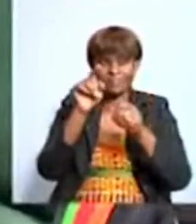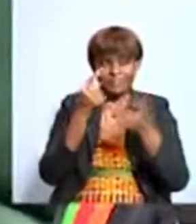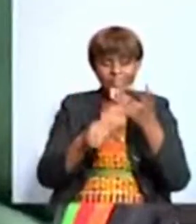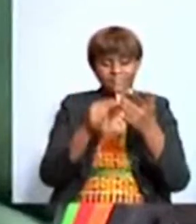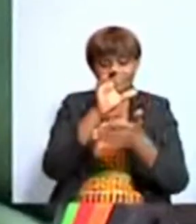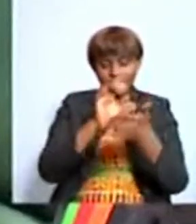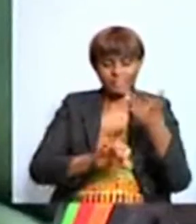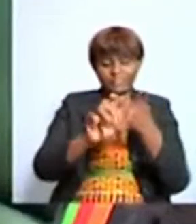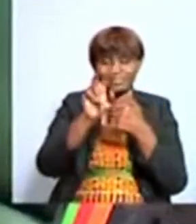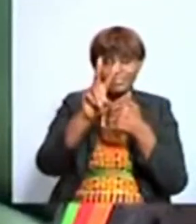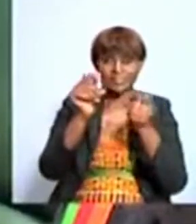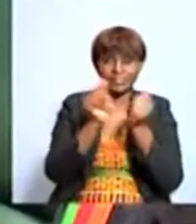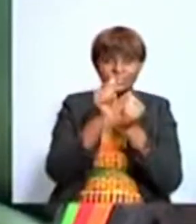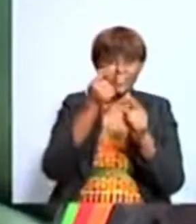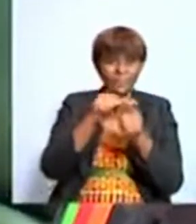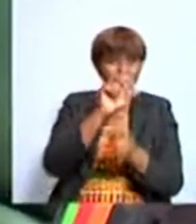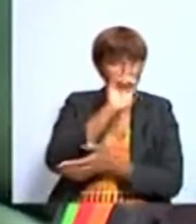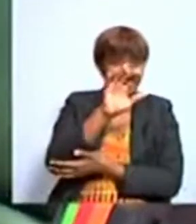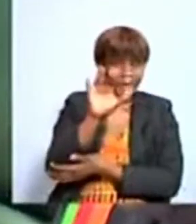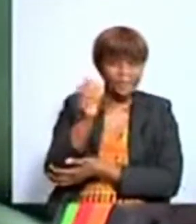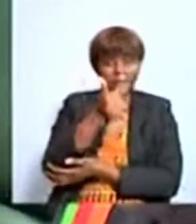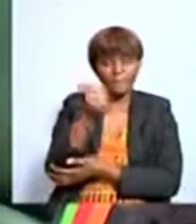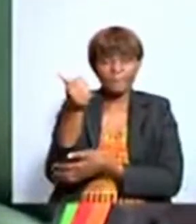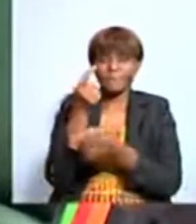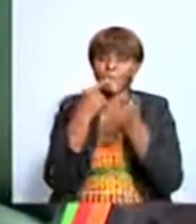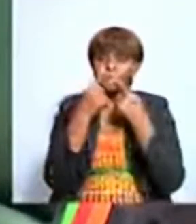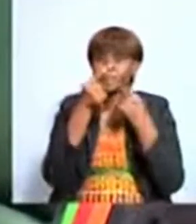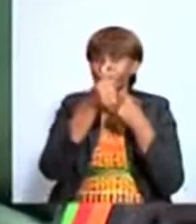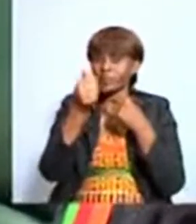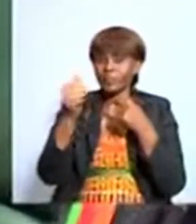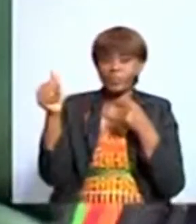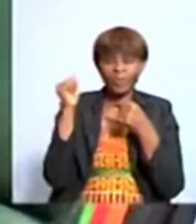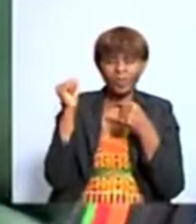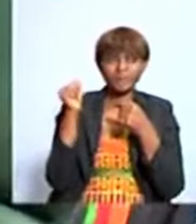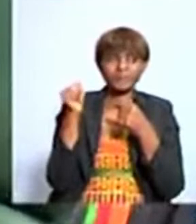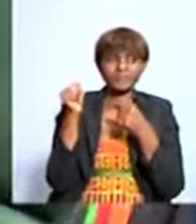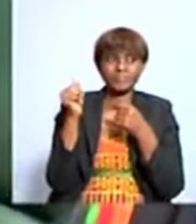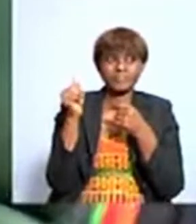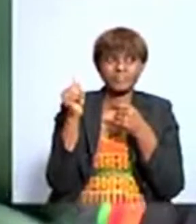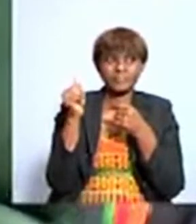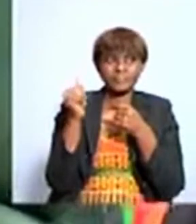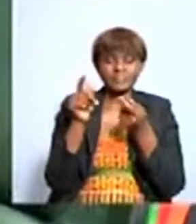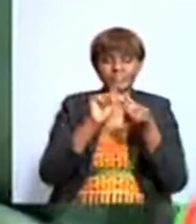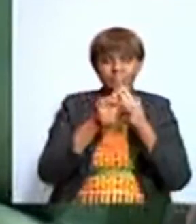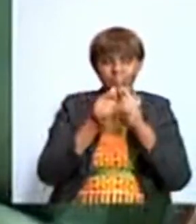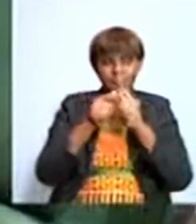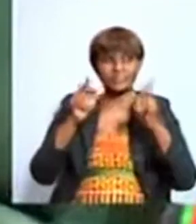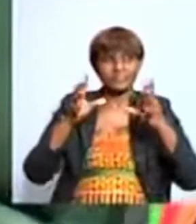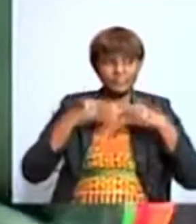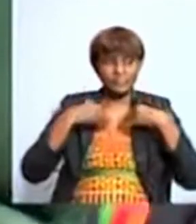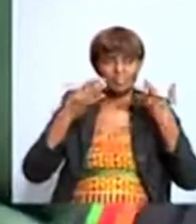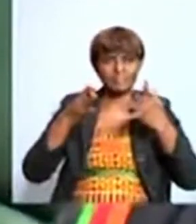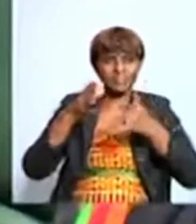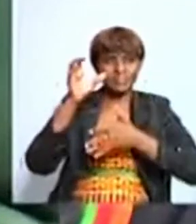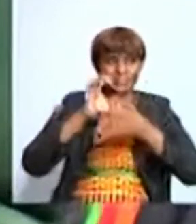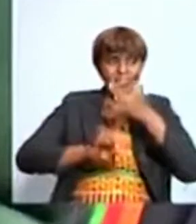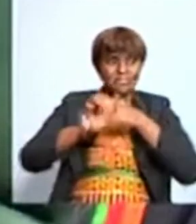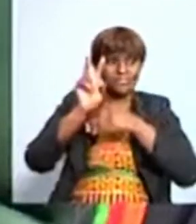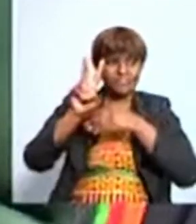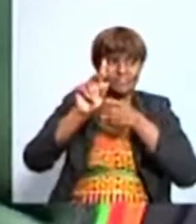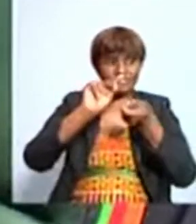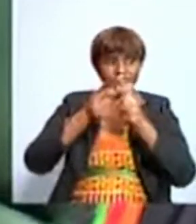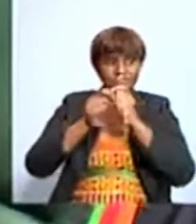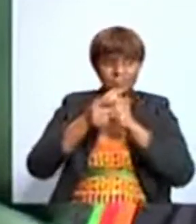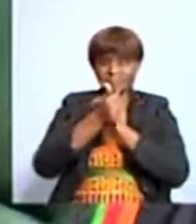2 be amended with words as circulated. Any debate and objection? Amendment is agreed to. Clause 2 as